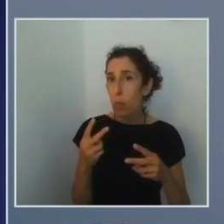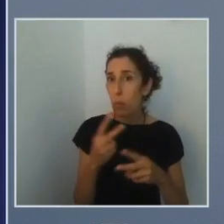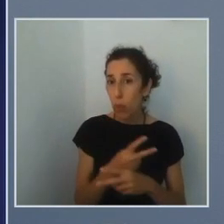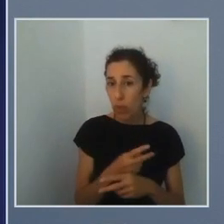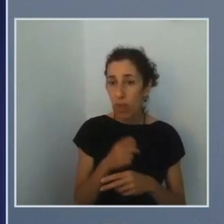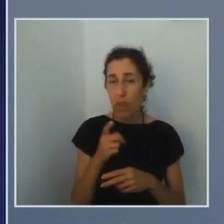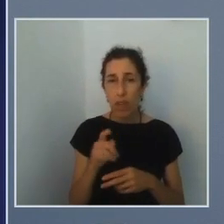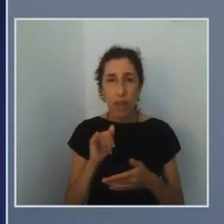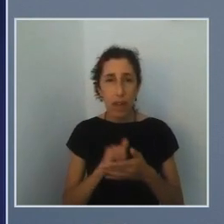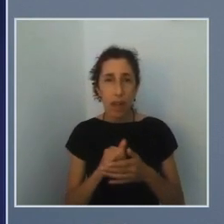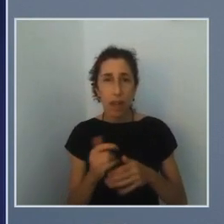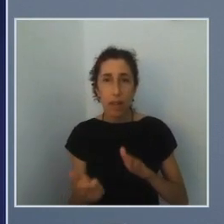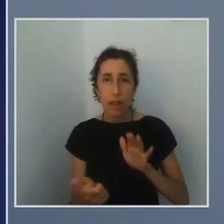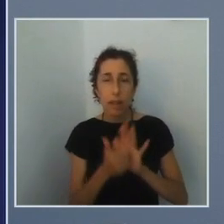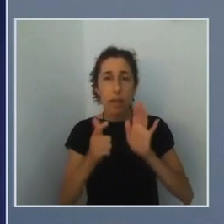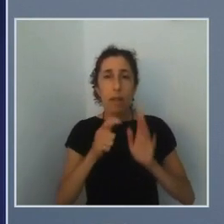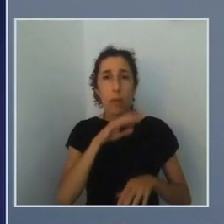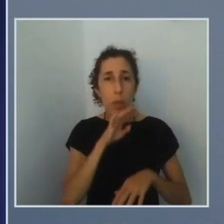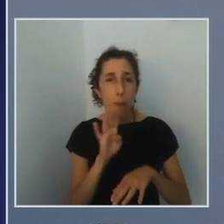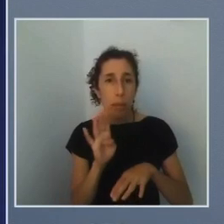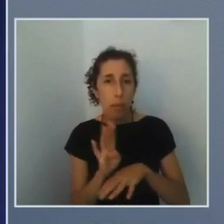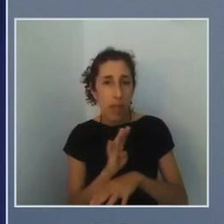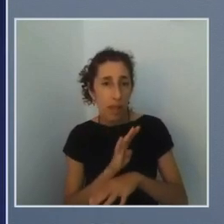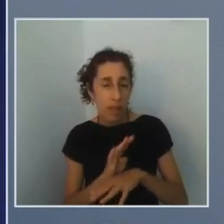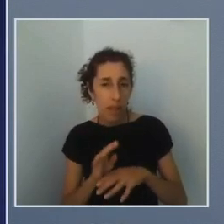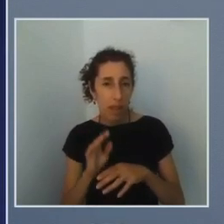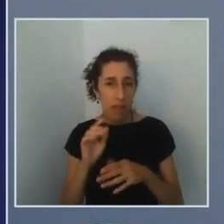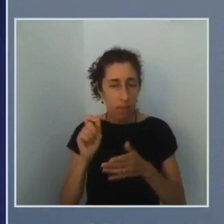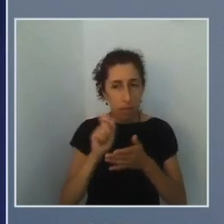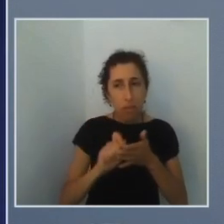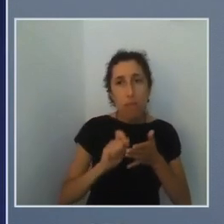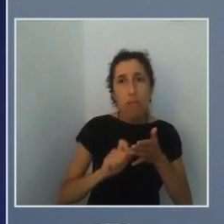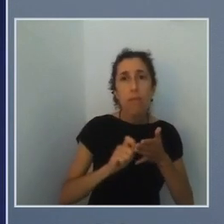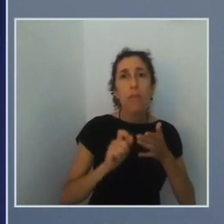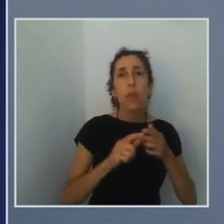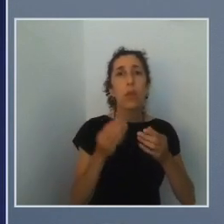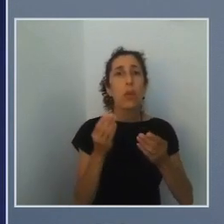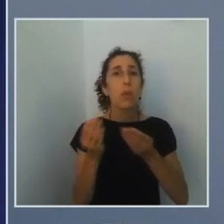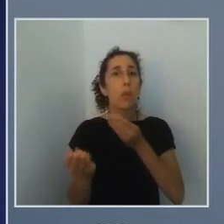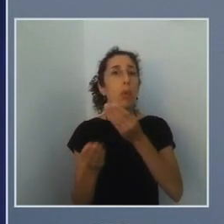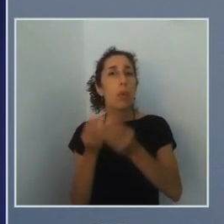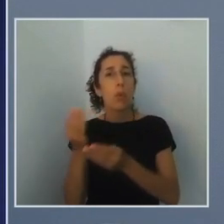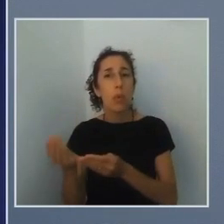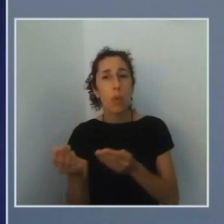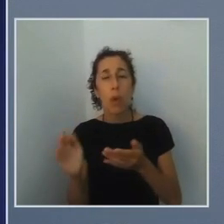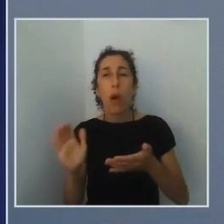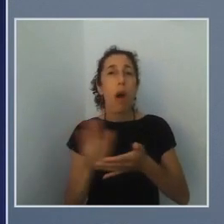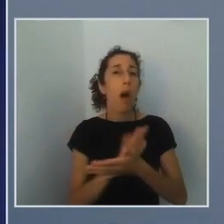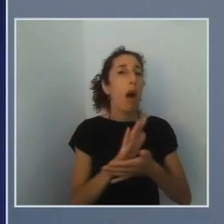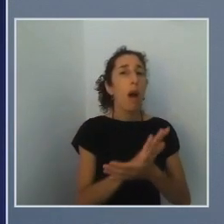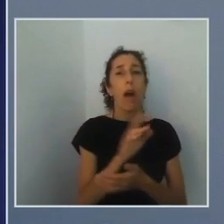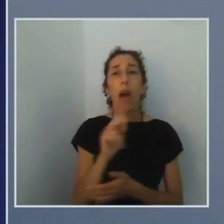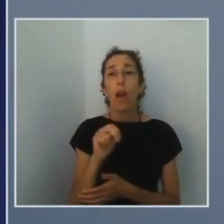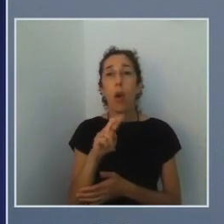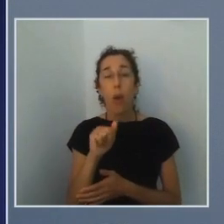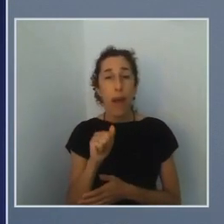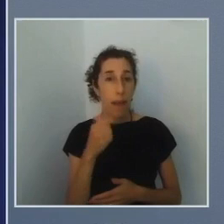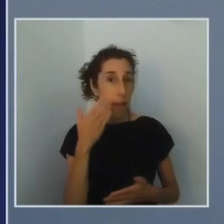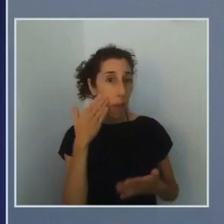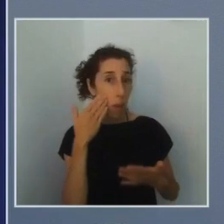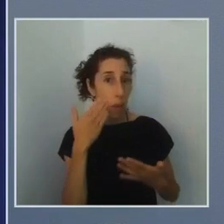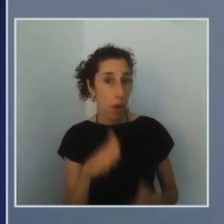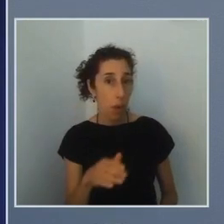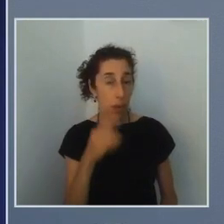of these expenditures. For decades, Mr. LaPierre and the founder of Ackerman McQueen,